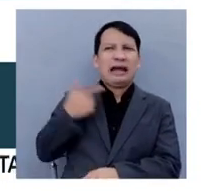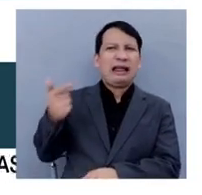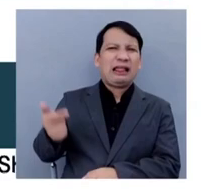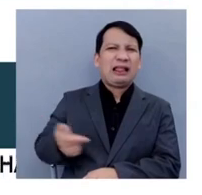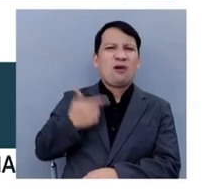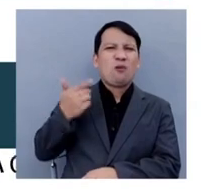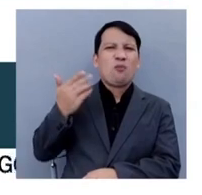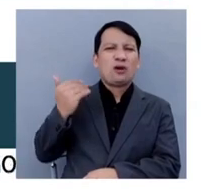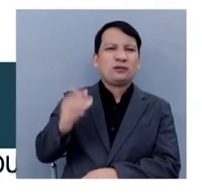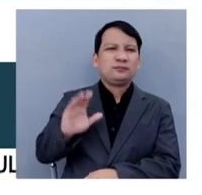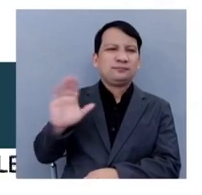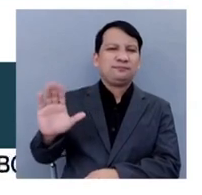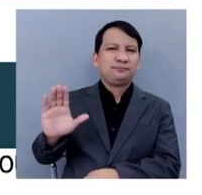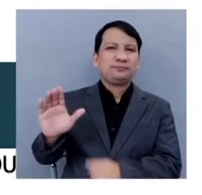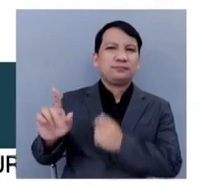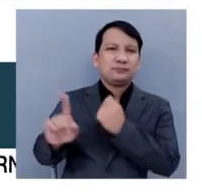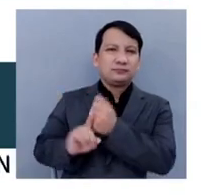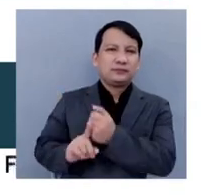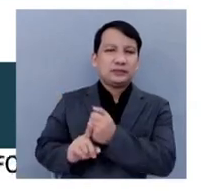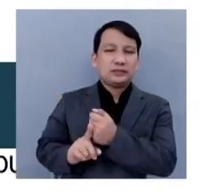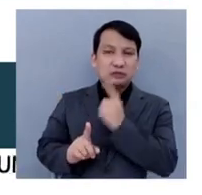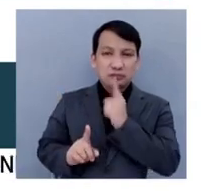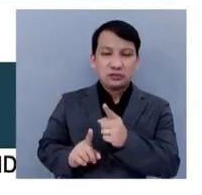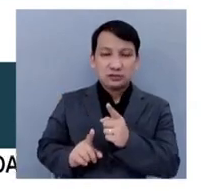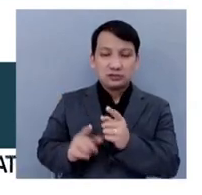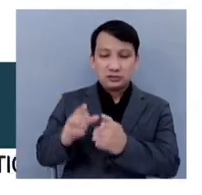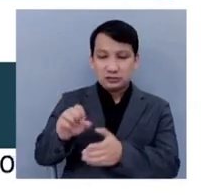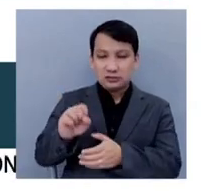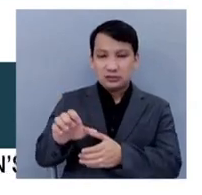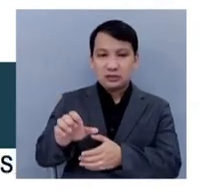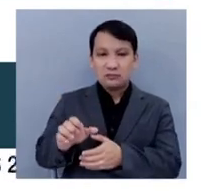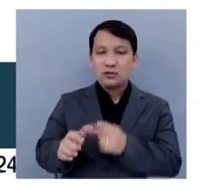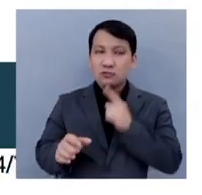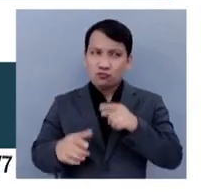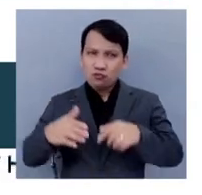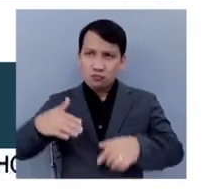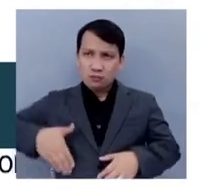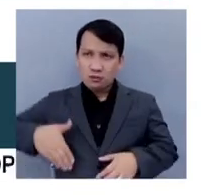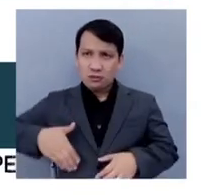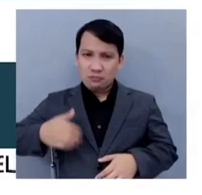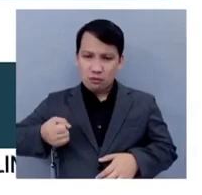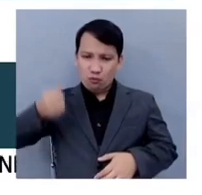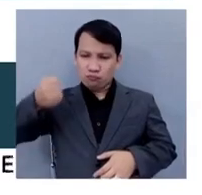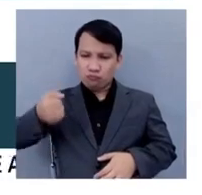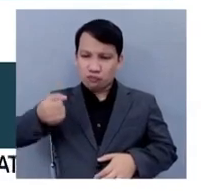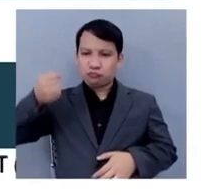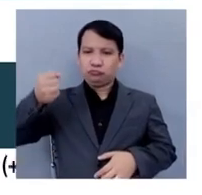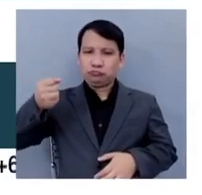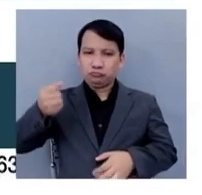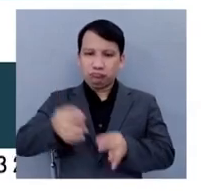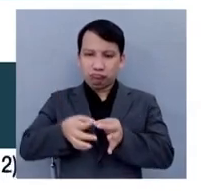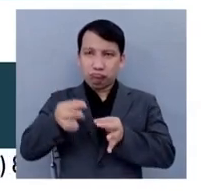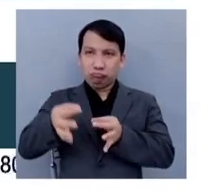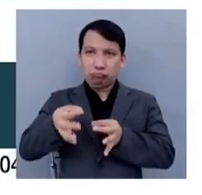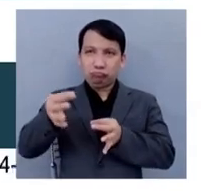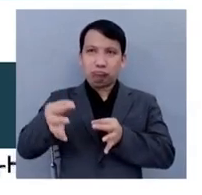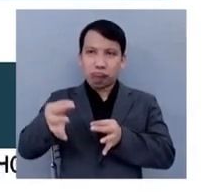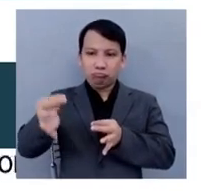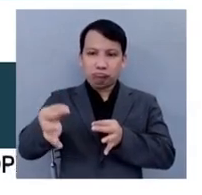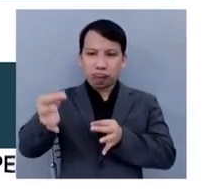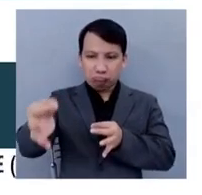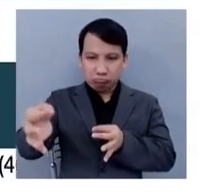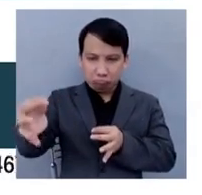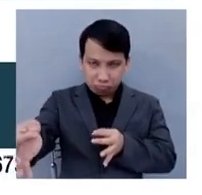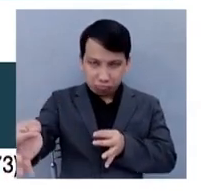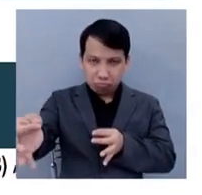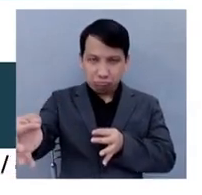the Marcoses themselves have made sure that the cases are delayed so that the political atmosphere will be favorable to them. And that's